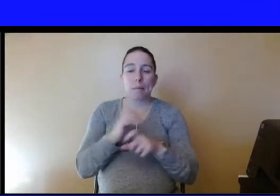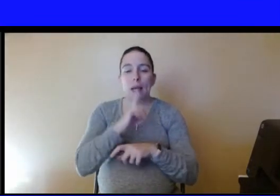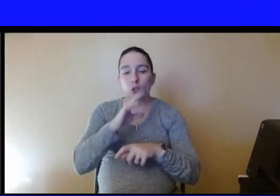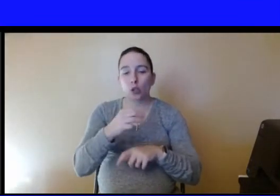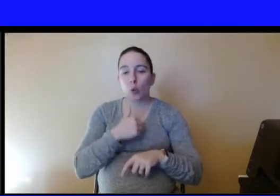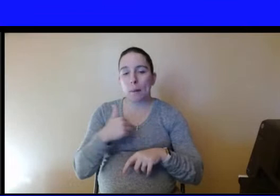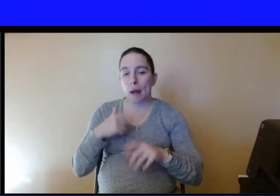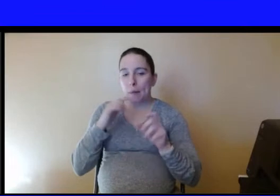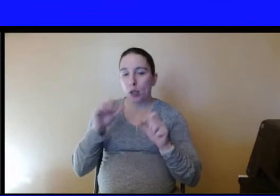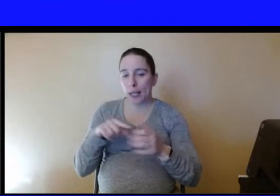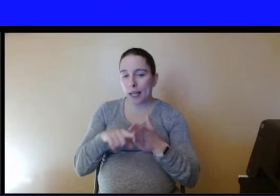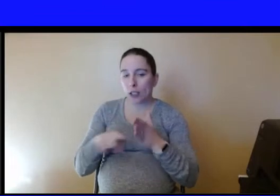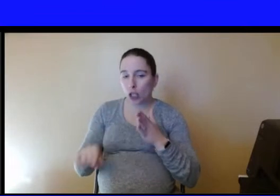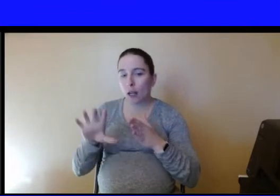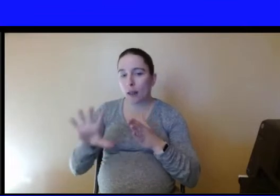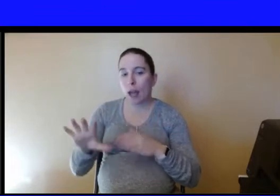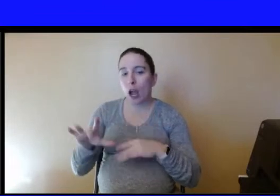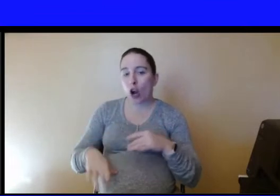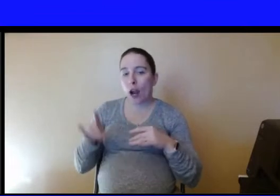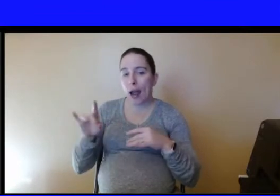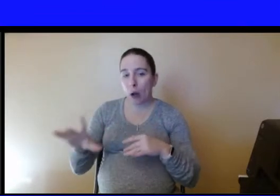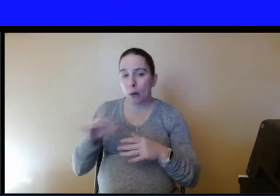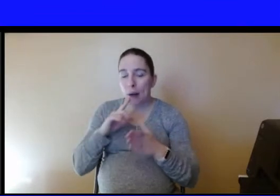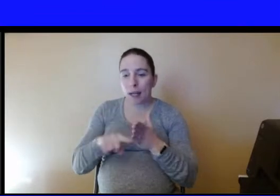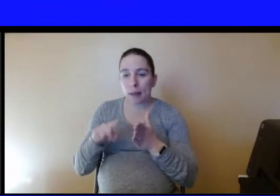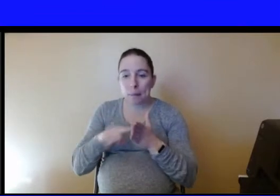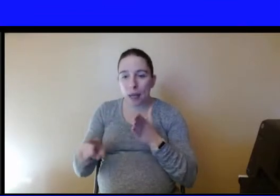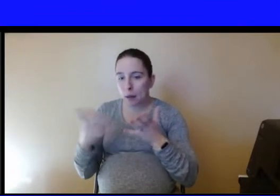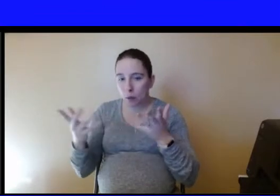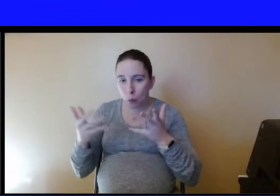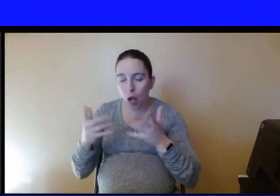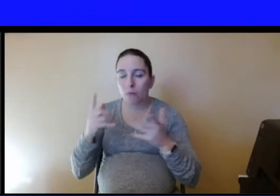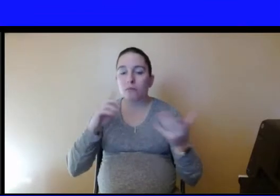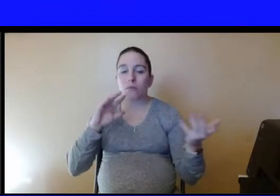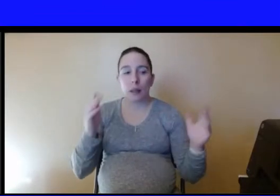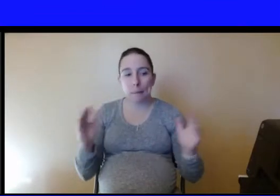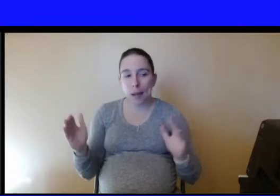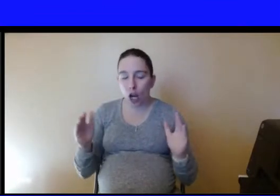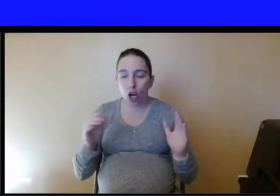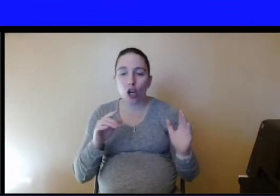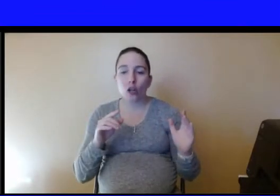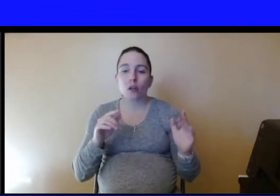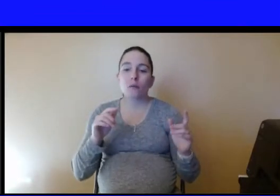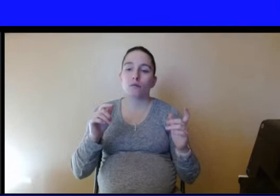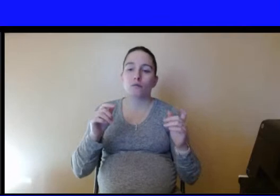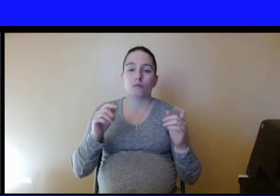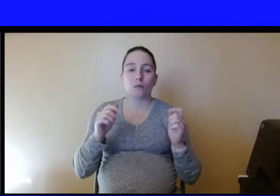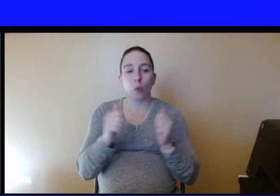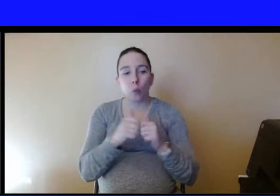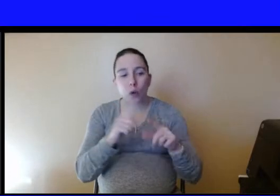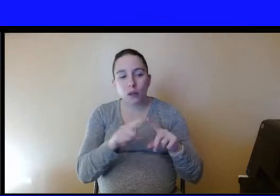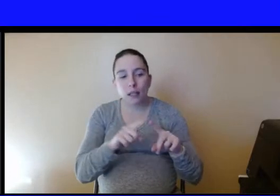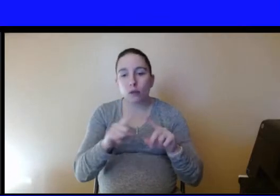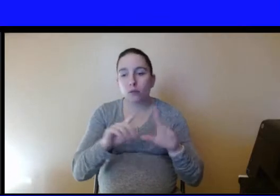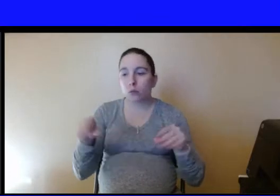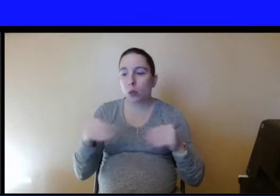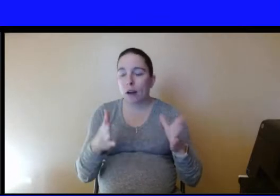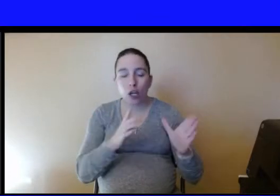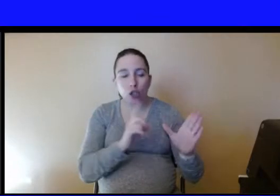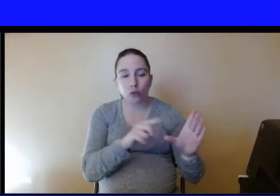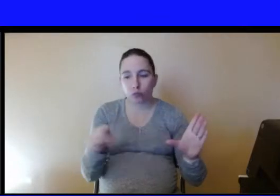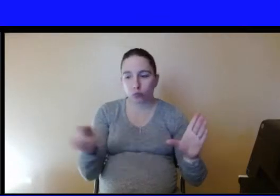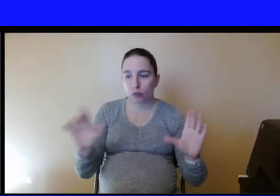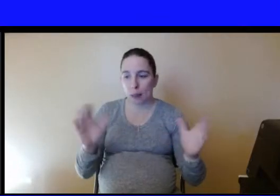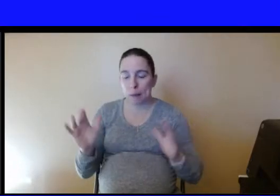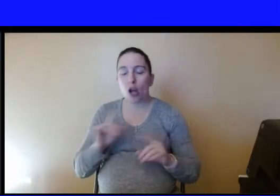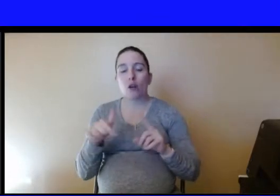this interoperability law requires health plans to exchange information between themselves. What has been happening, I'm